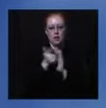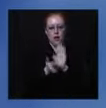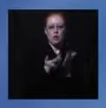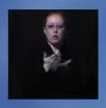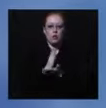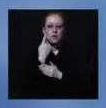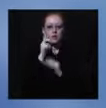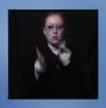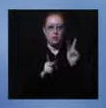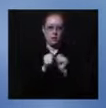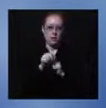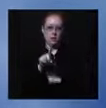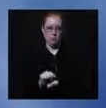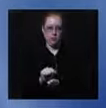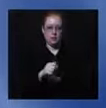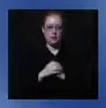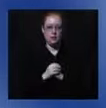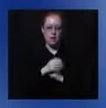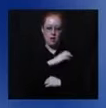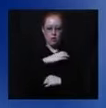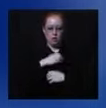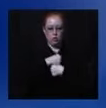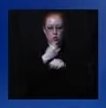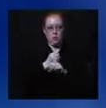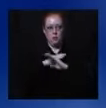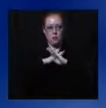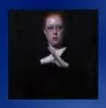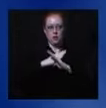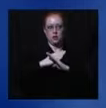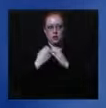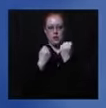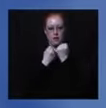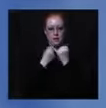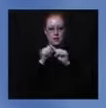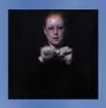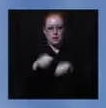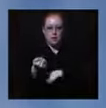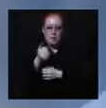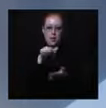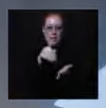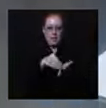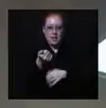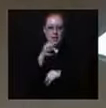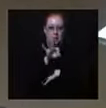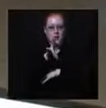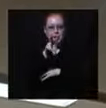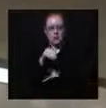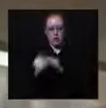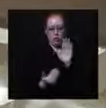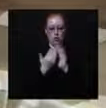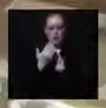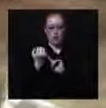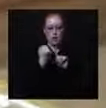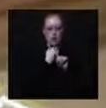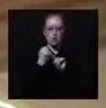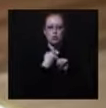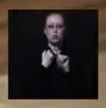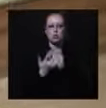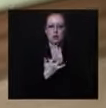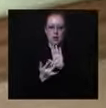of persons with disabilities. Congress created the Protection and Advocacy System in the mid-70s to address the abuse and